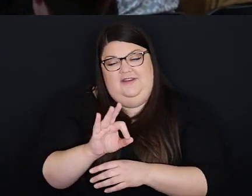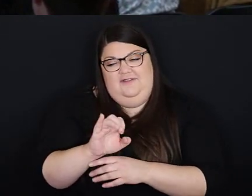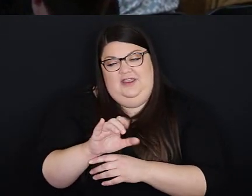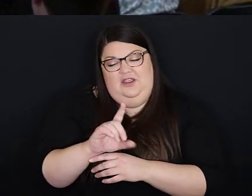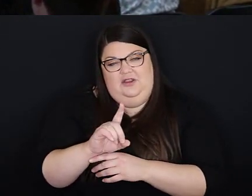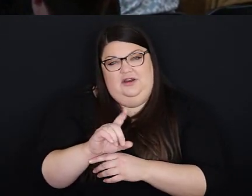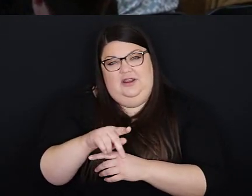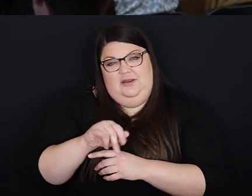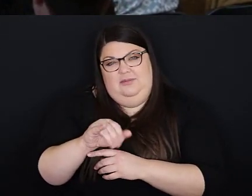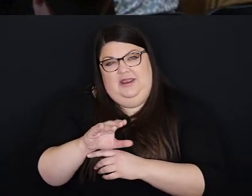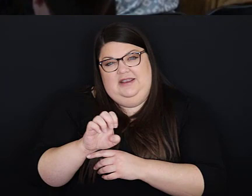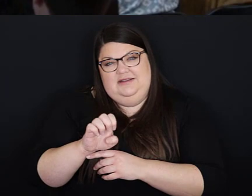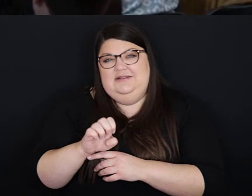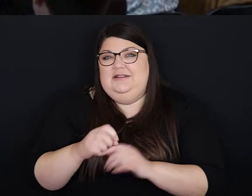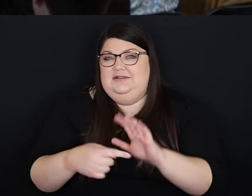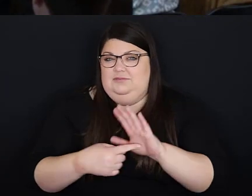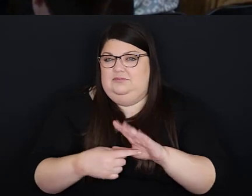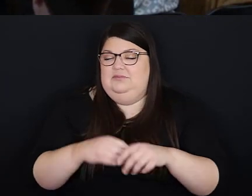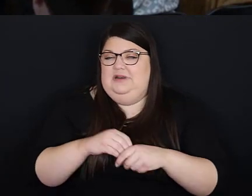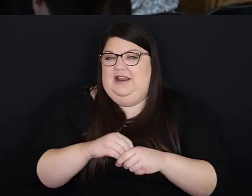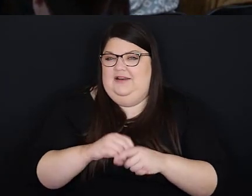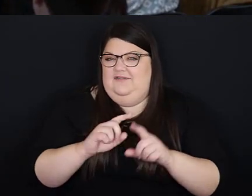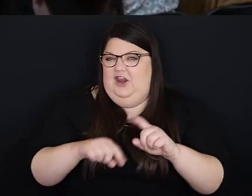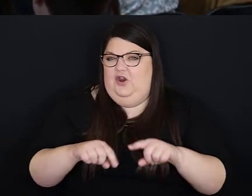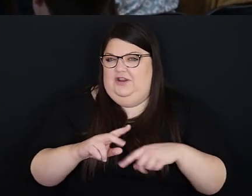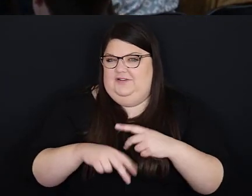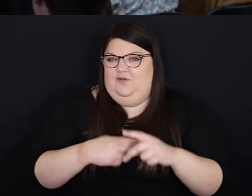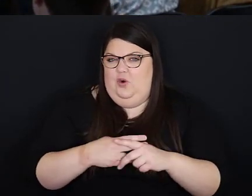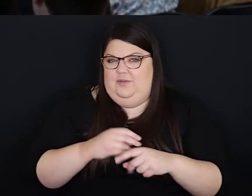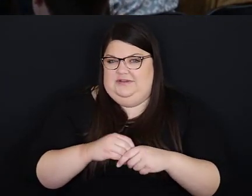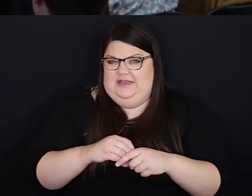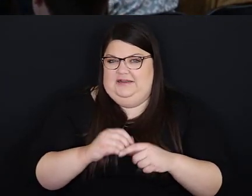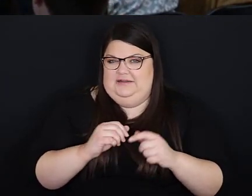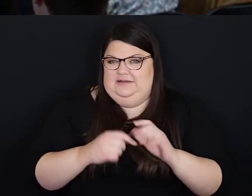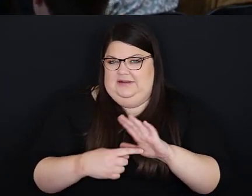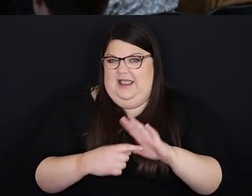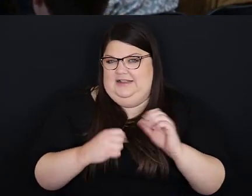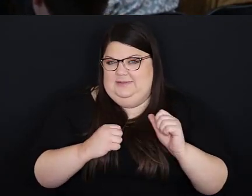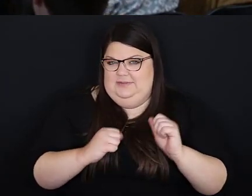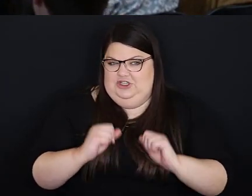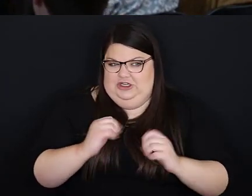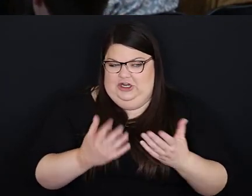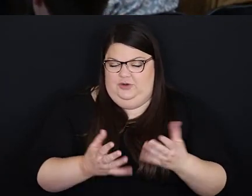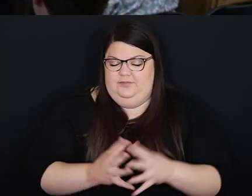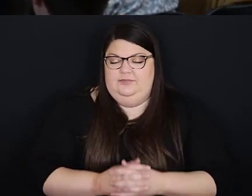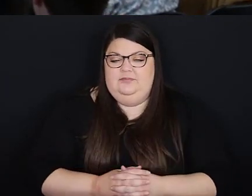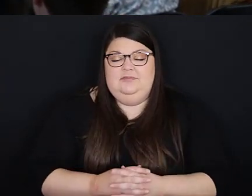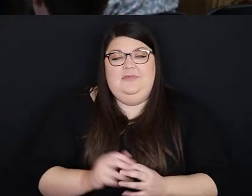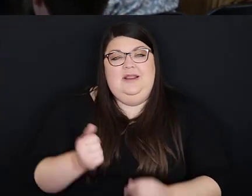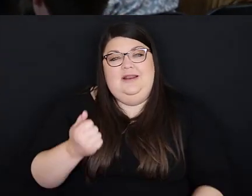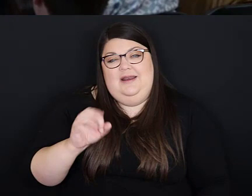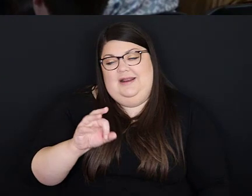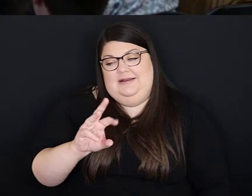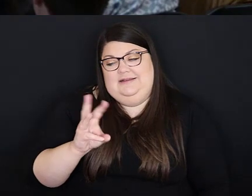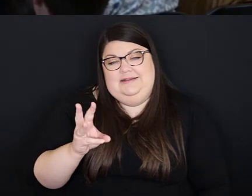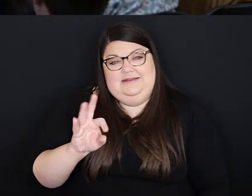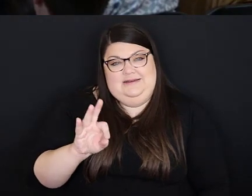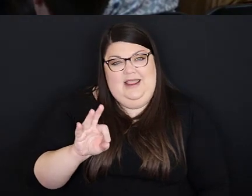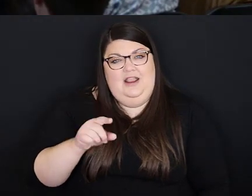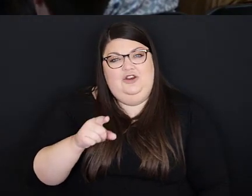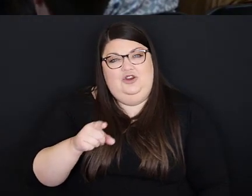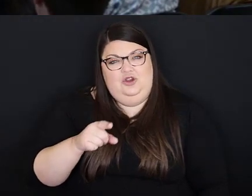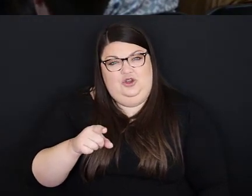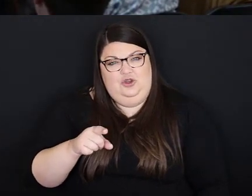presented in the exhibition in various forms. But in 1969, you instigated a very